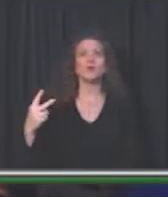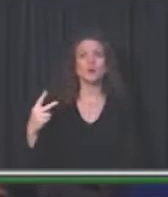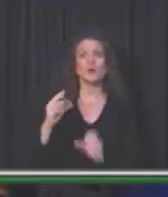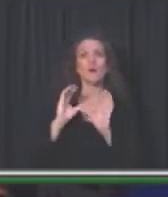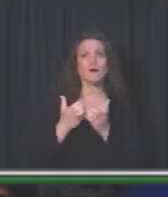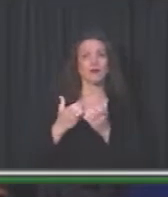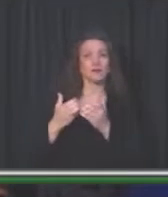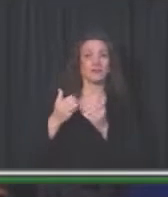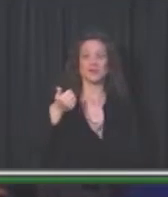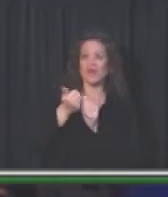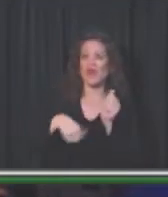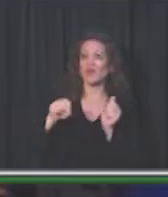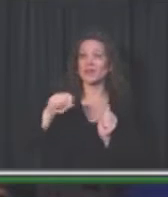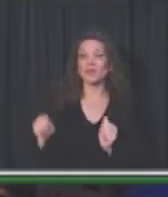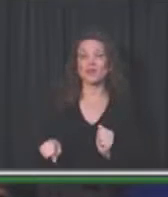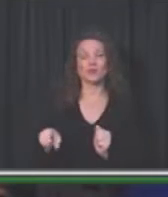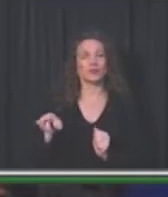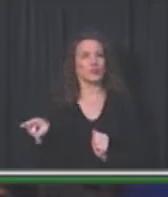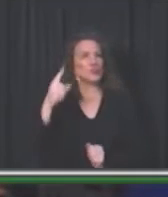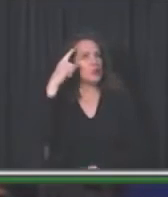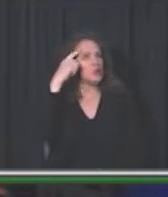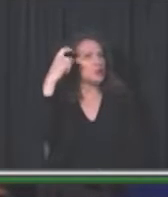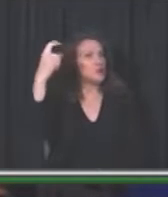graduate from Sac State.